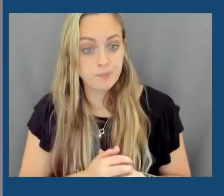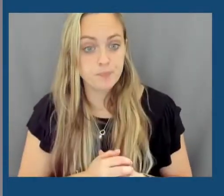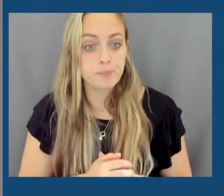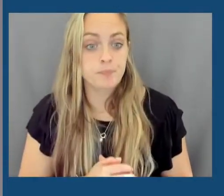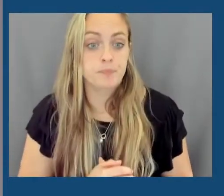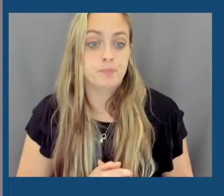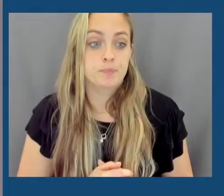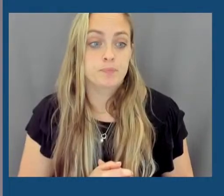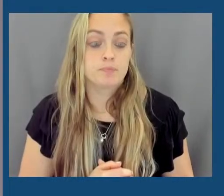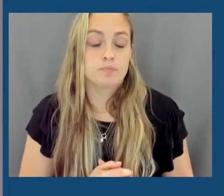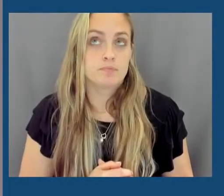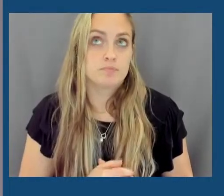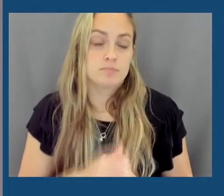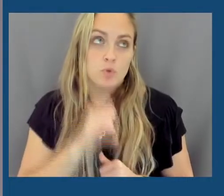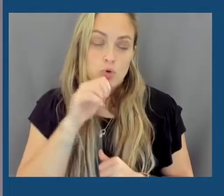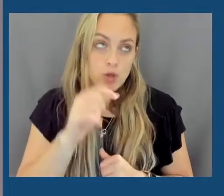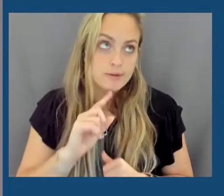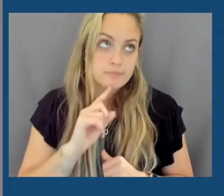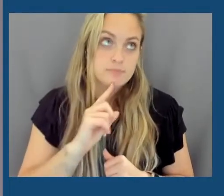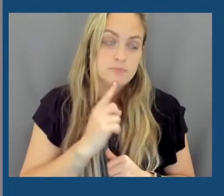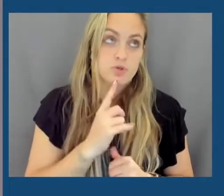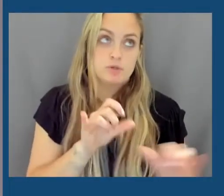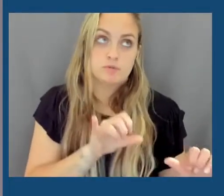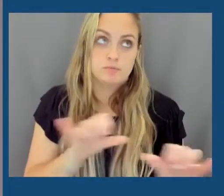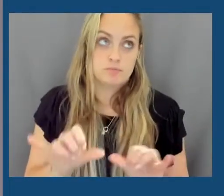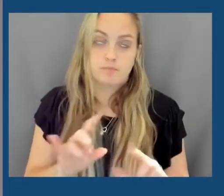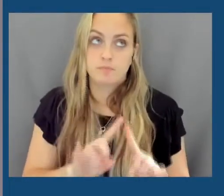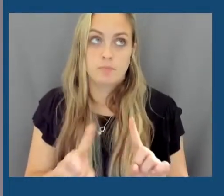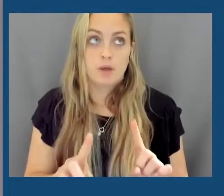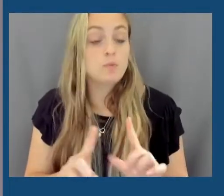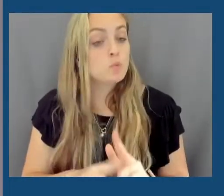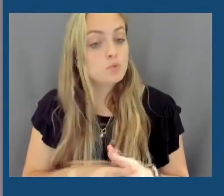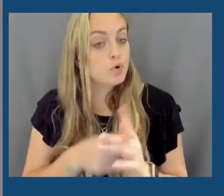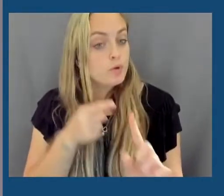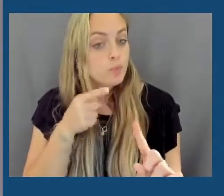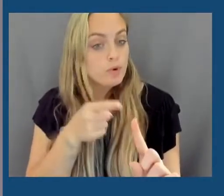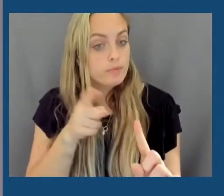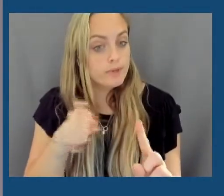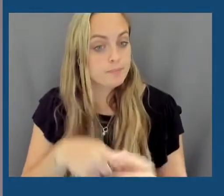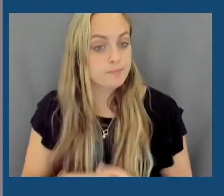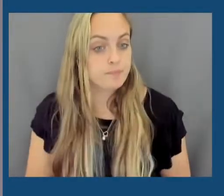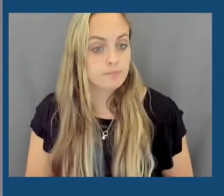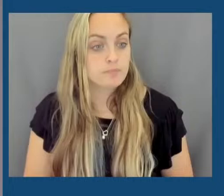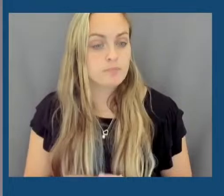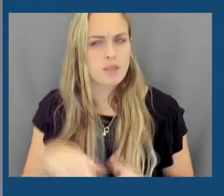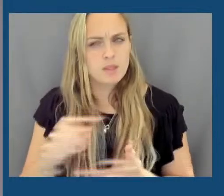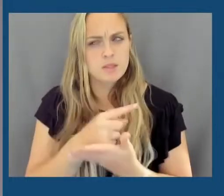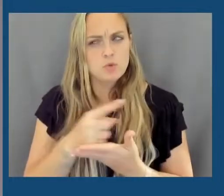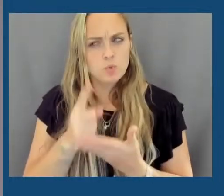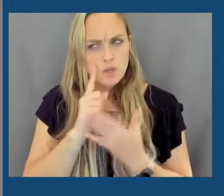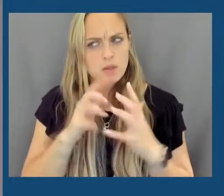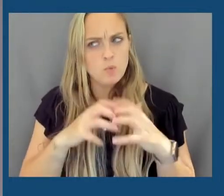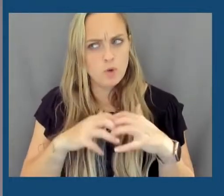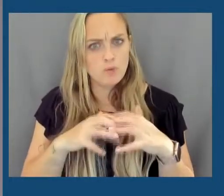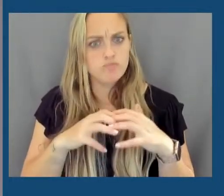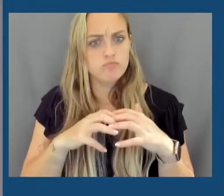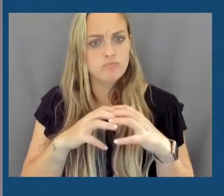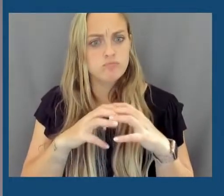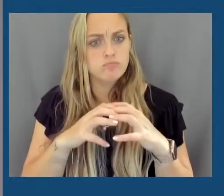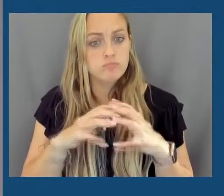They're not as far as ours, but let's just start somewhere. And even this week, I think we're breaking some ground here.